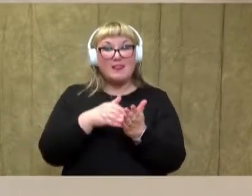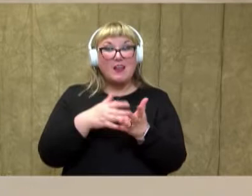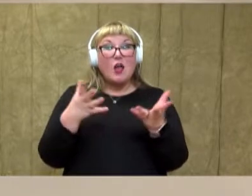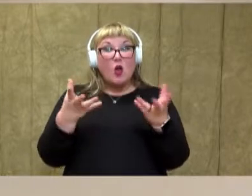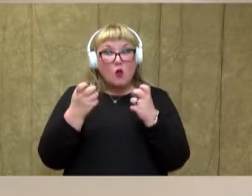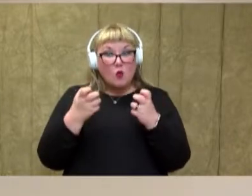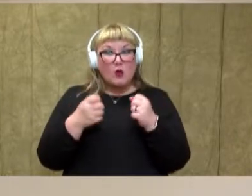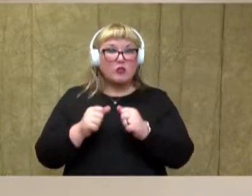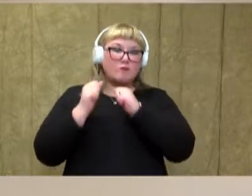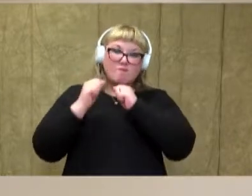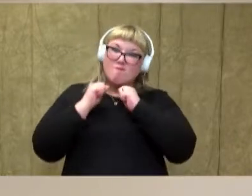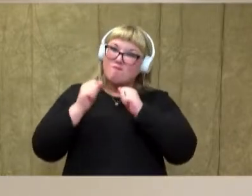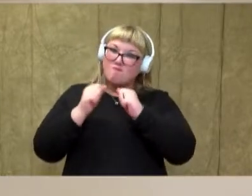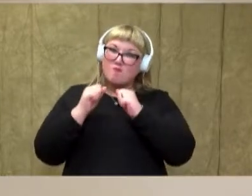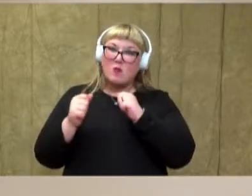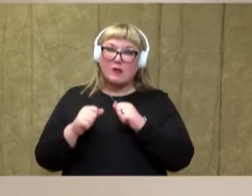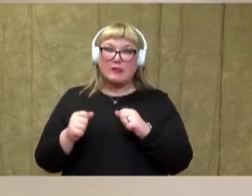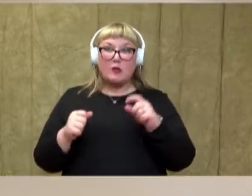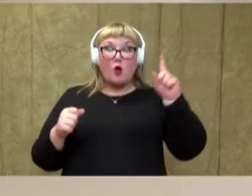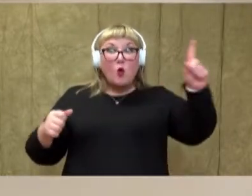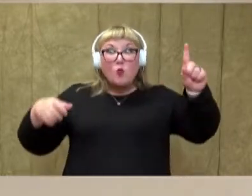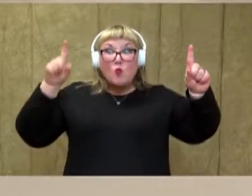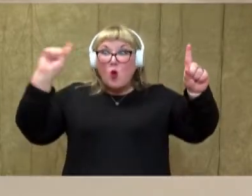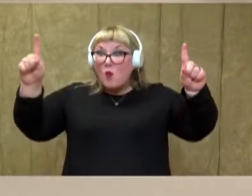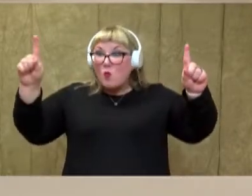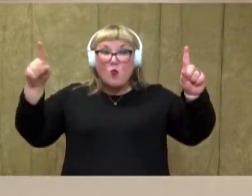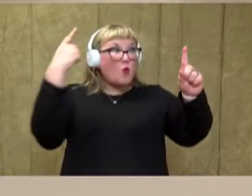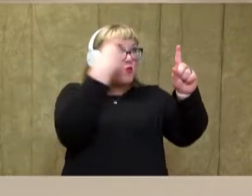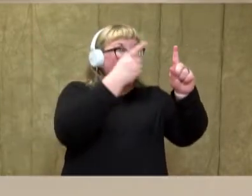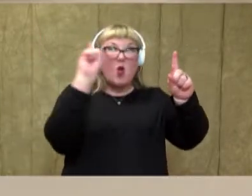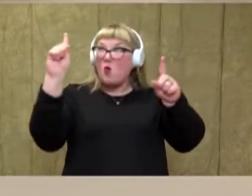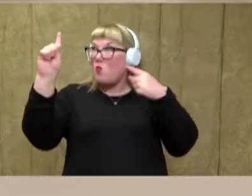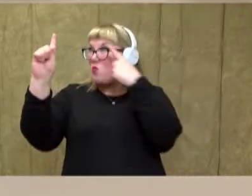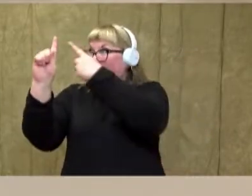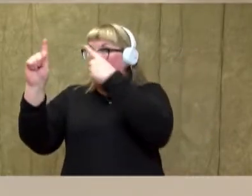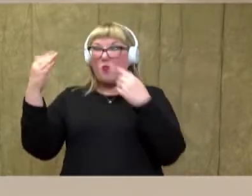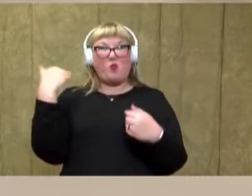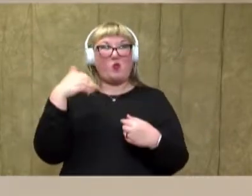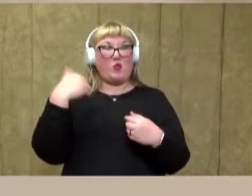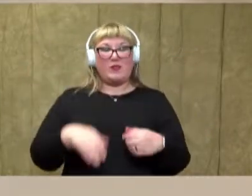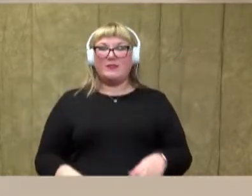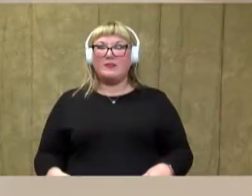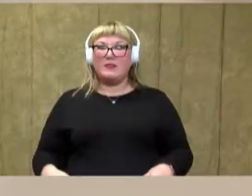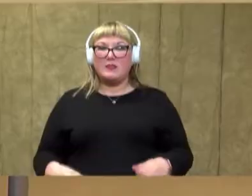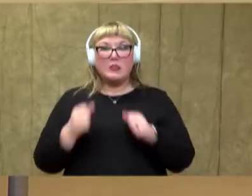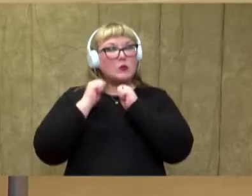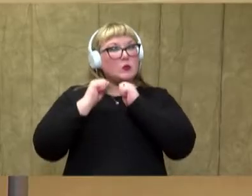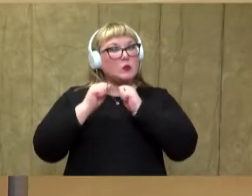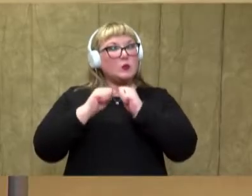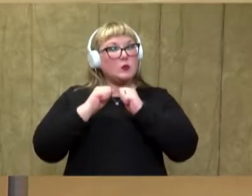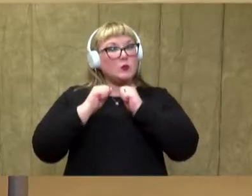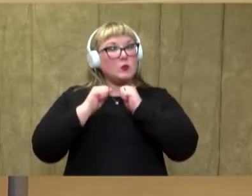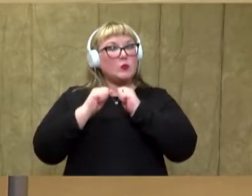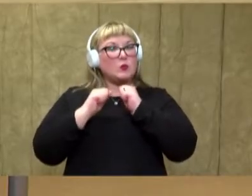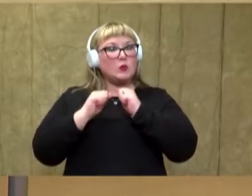to shake it very hard because look, it is tied 1-1. So let's try it.